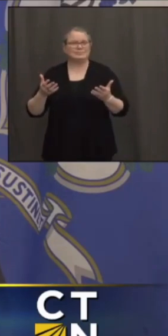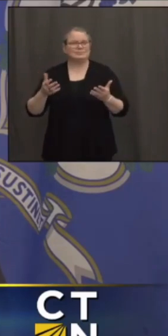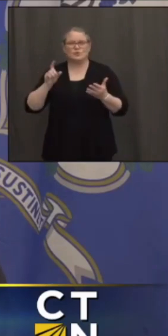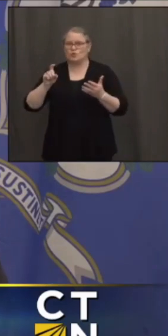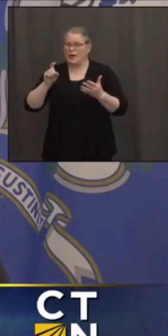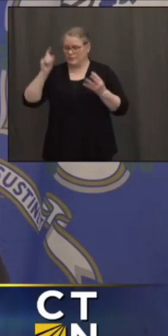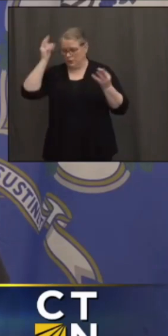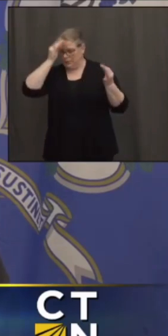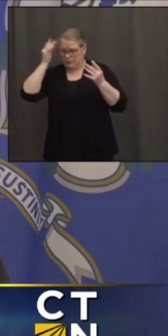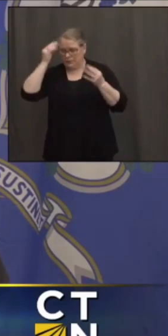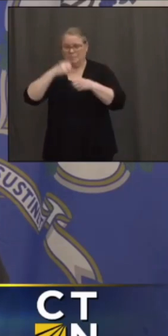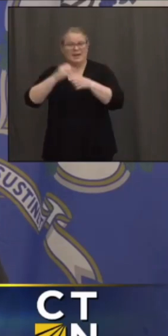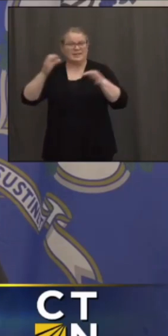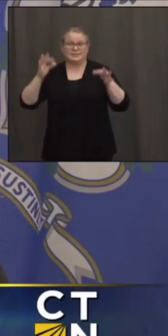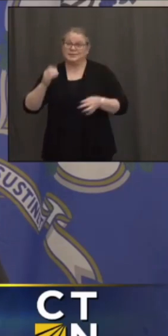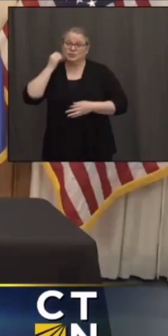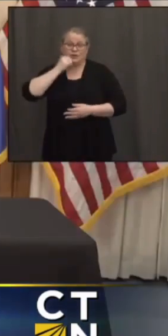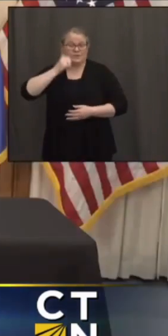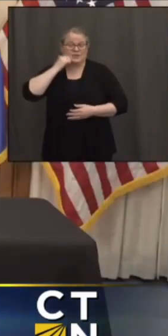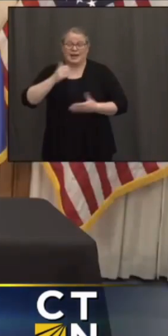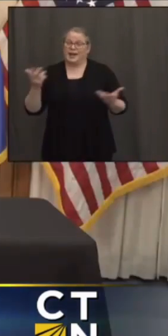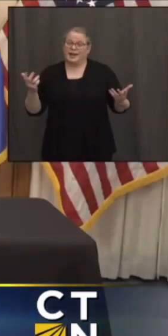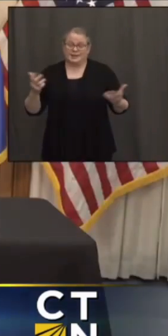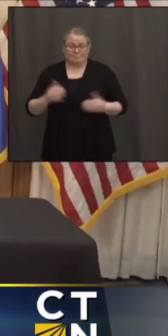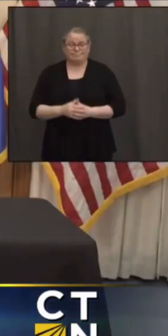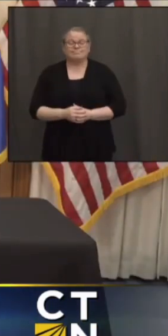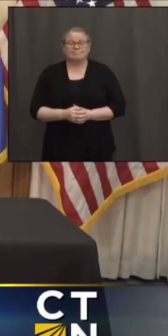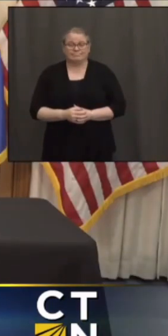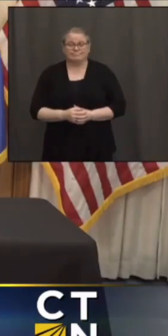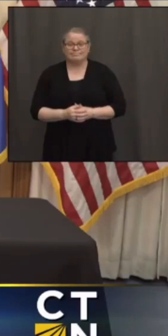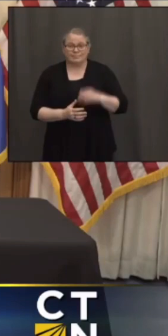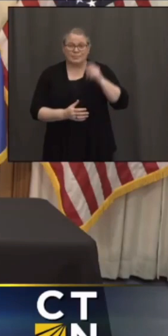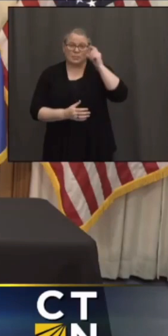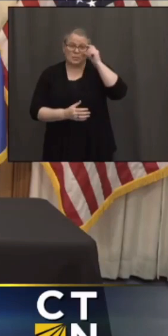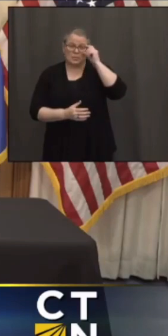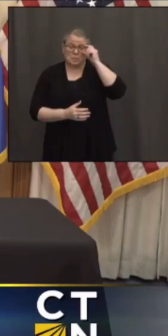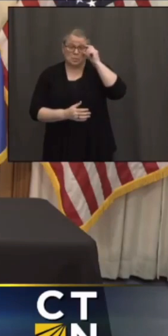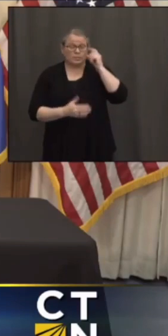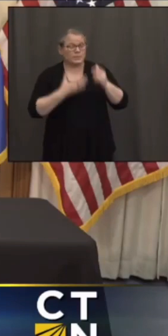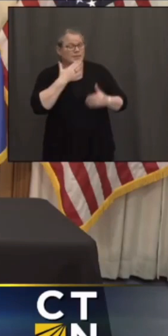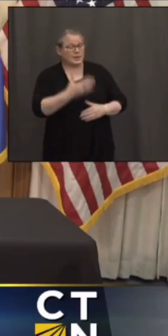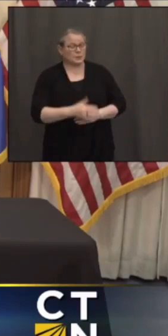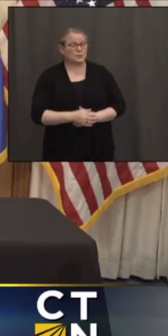every day. Thank you.